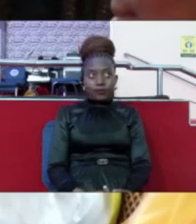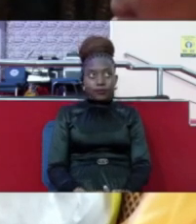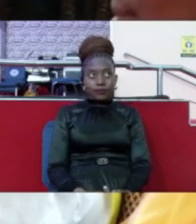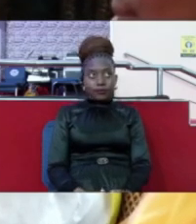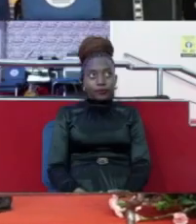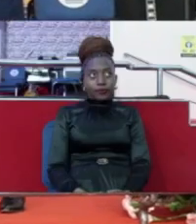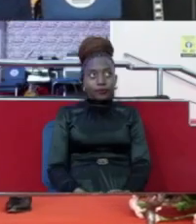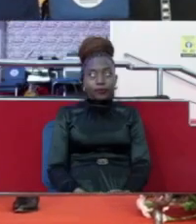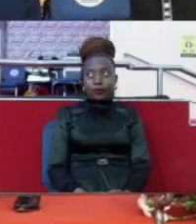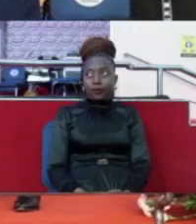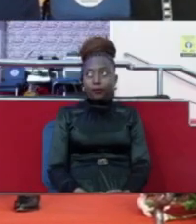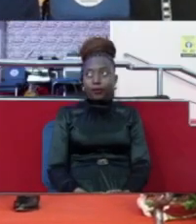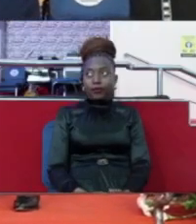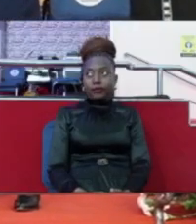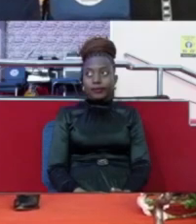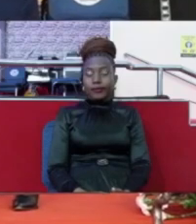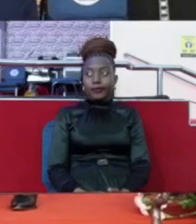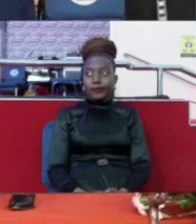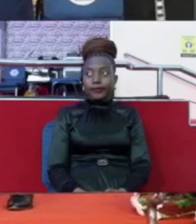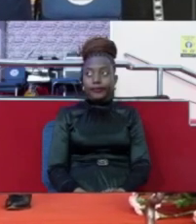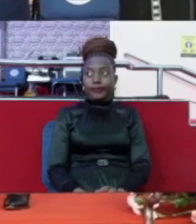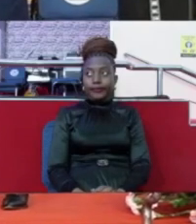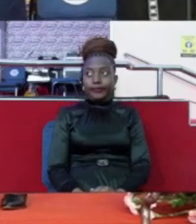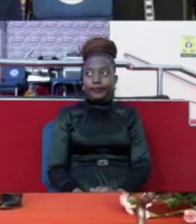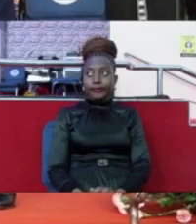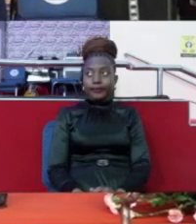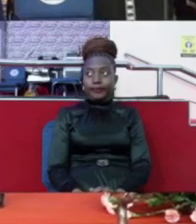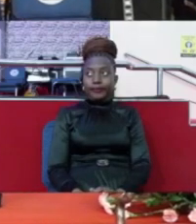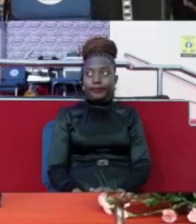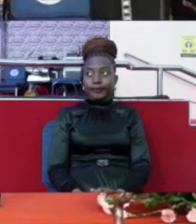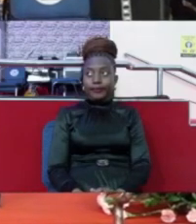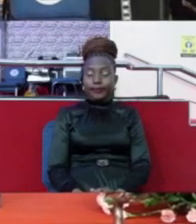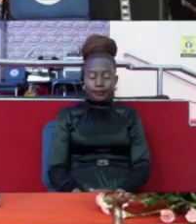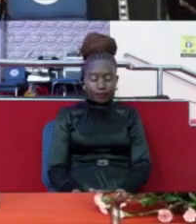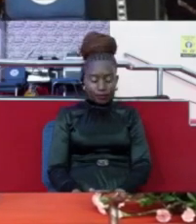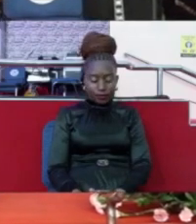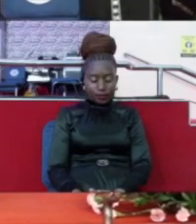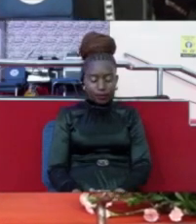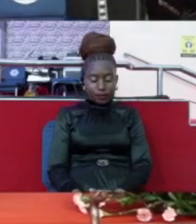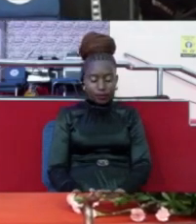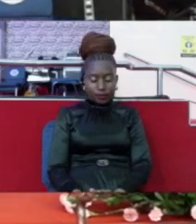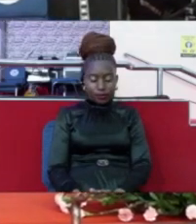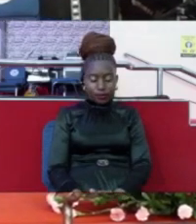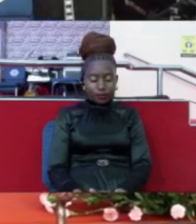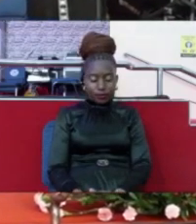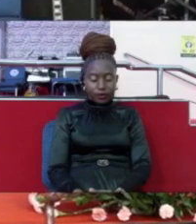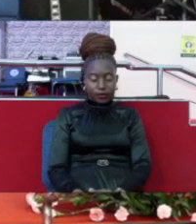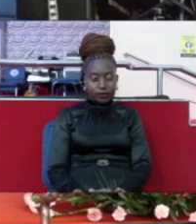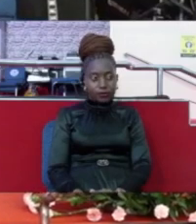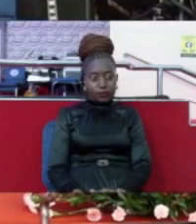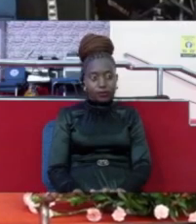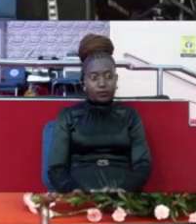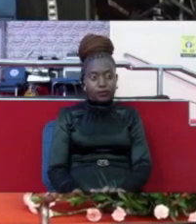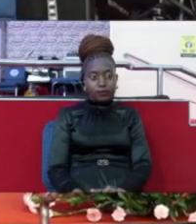Anybody, give me a theory. Huh? The theory of the creation of the earth. Okay. We only know what we're told